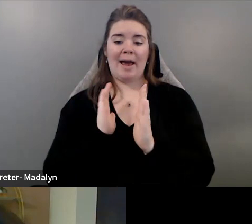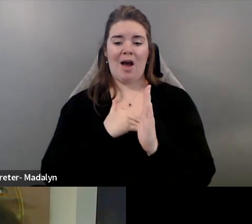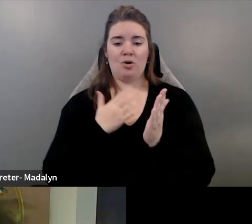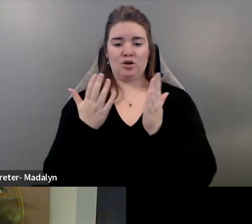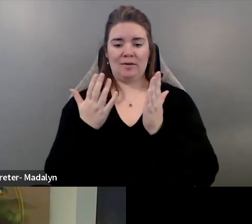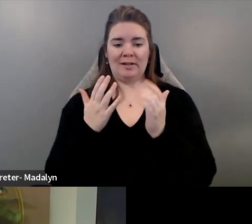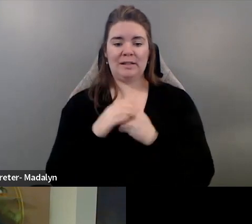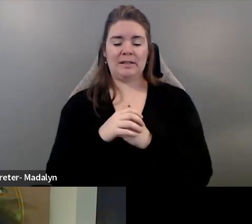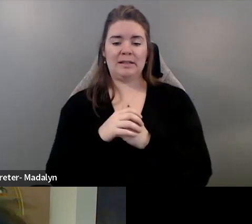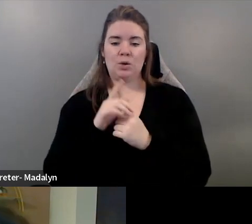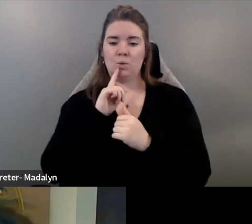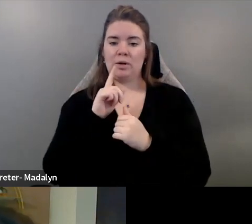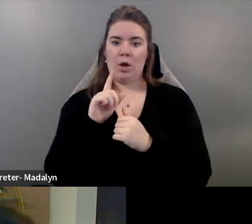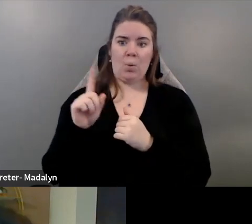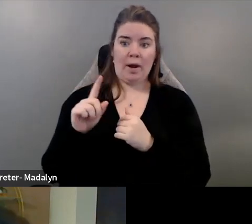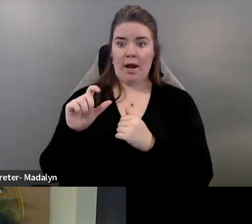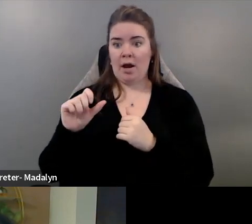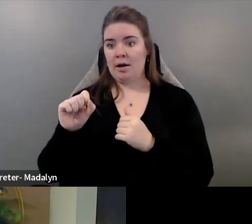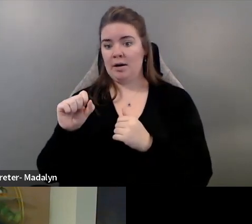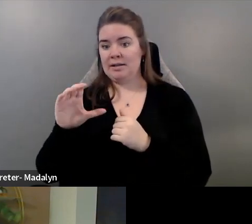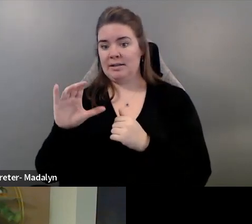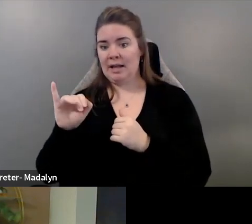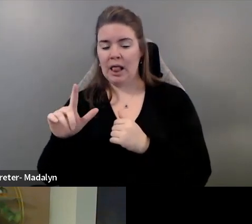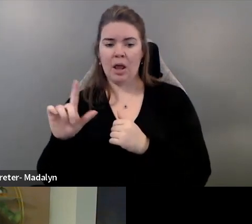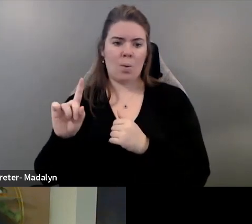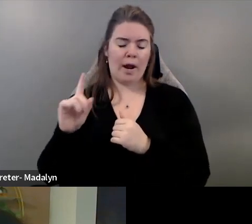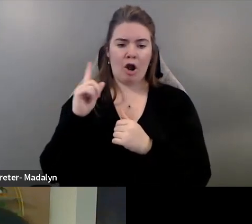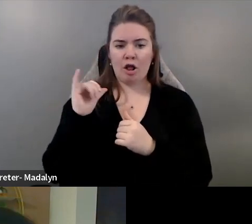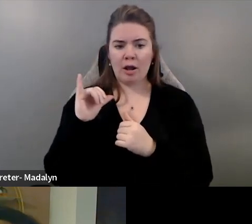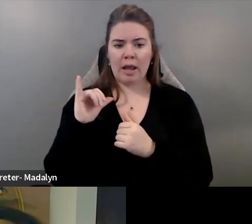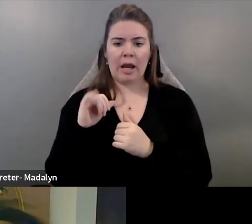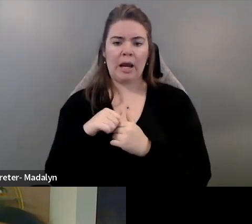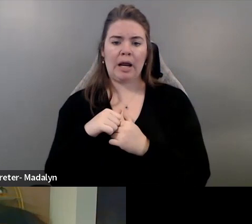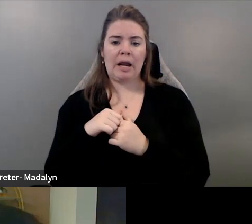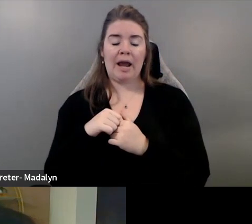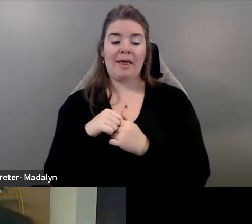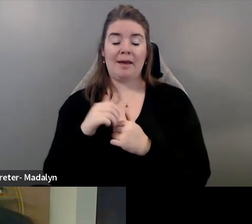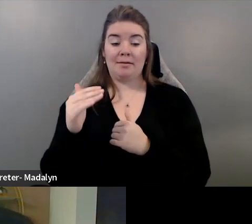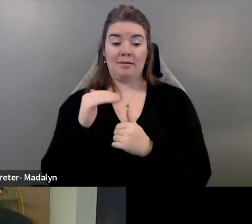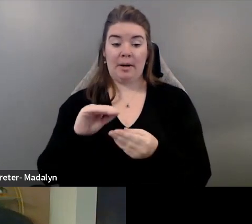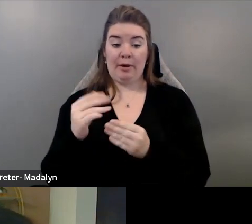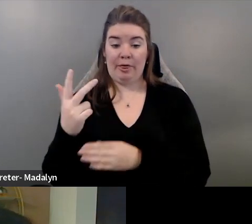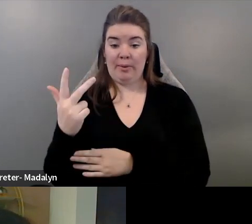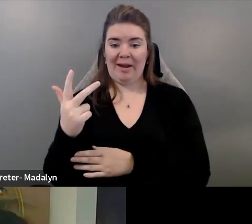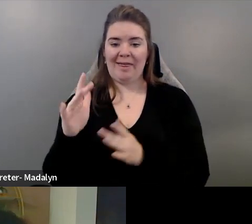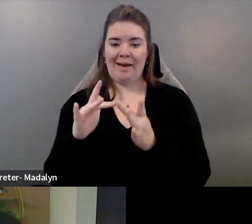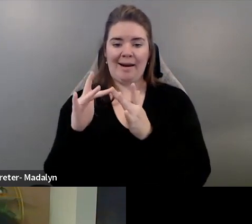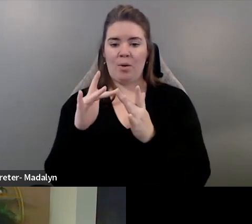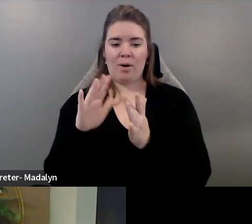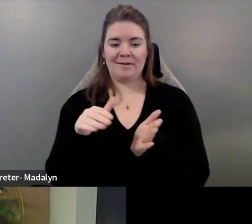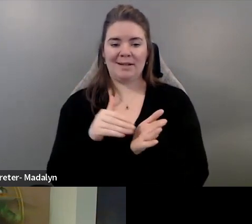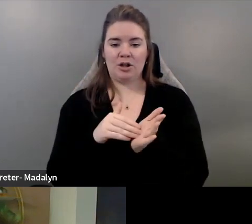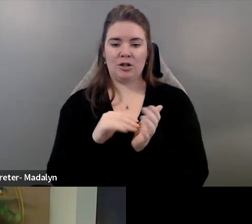about where are the sales, what are the service areas, what does it look like? And that kind of feeds into section 3, which is the network of centers. So how is